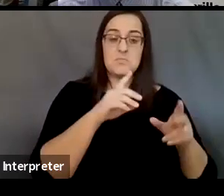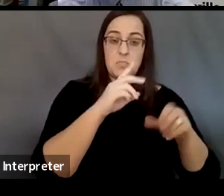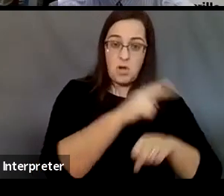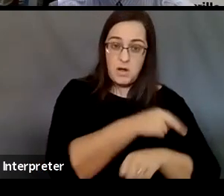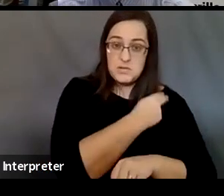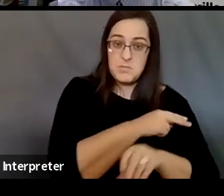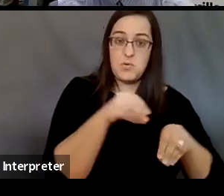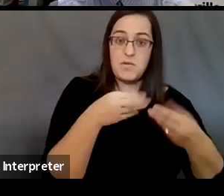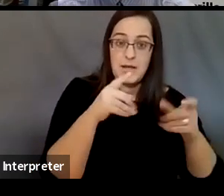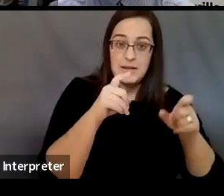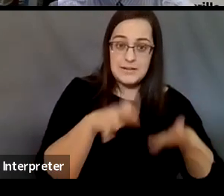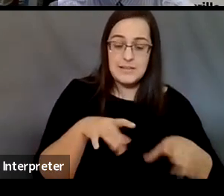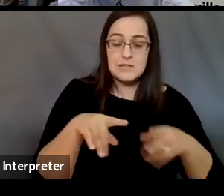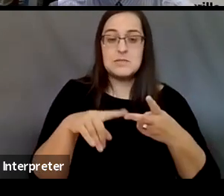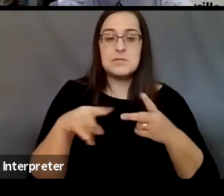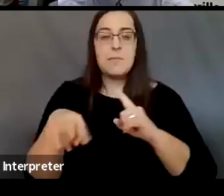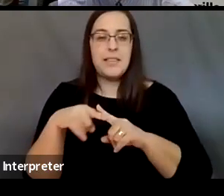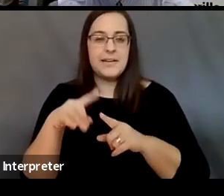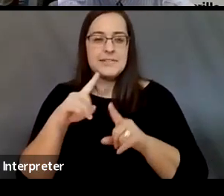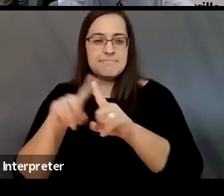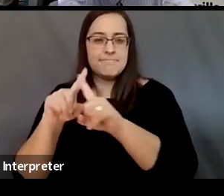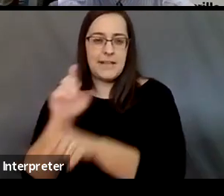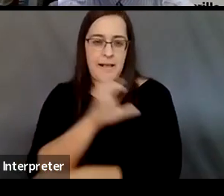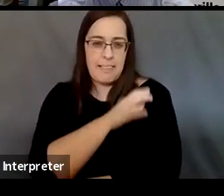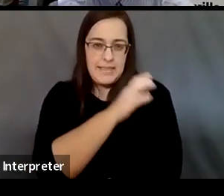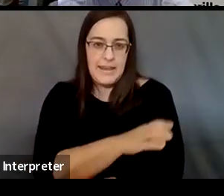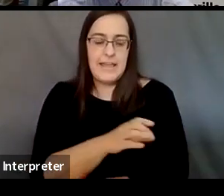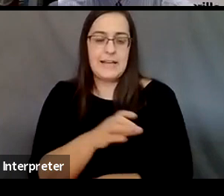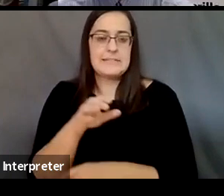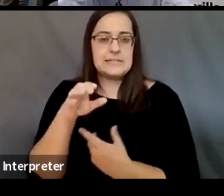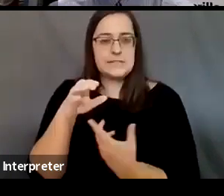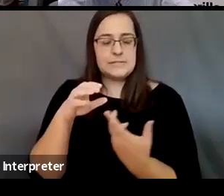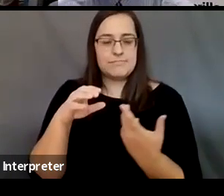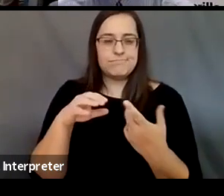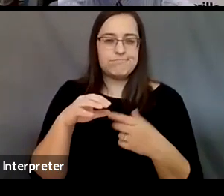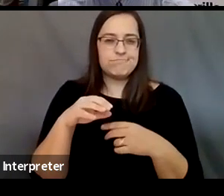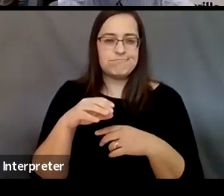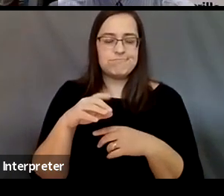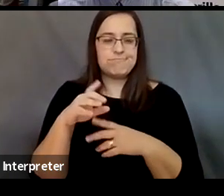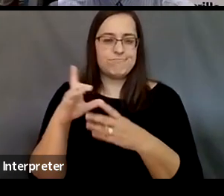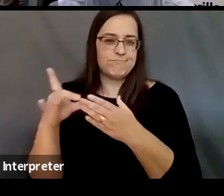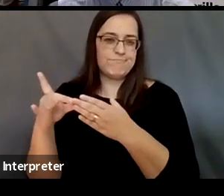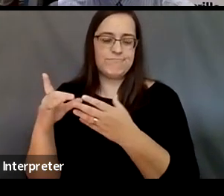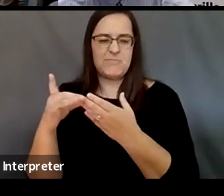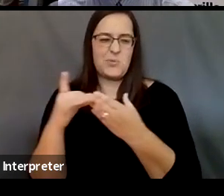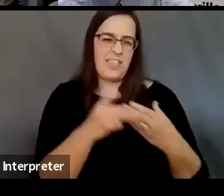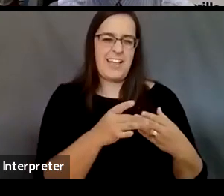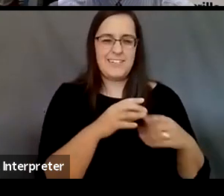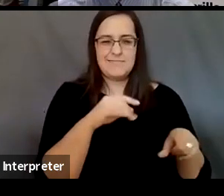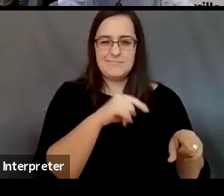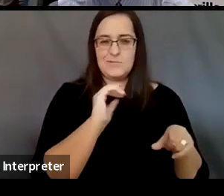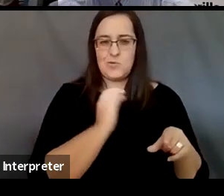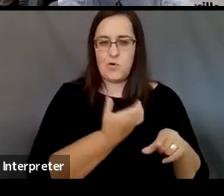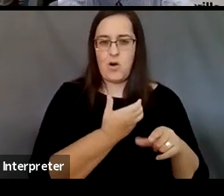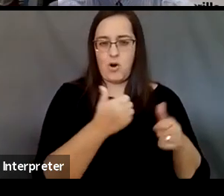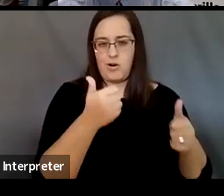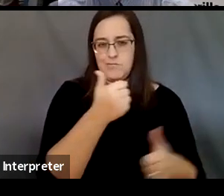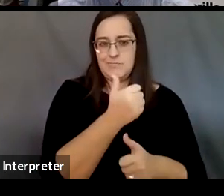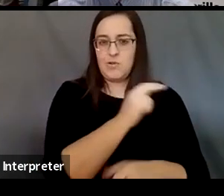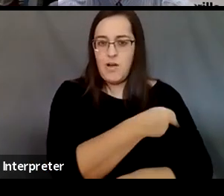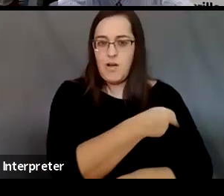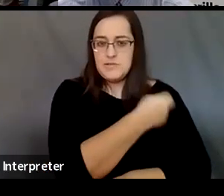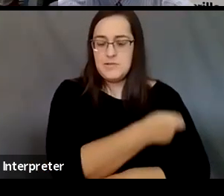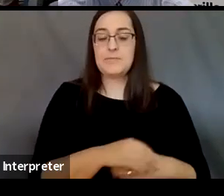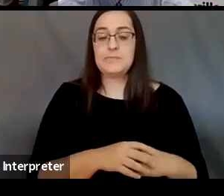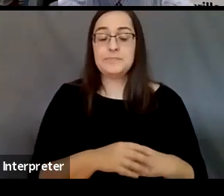our ambulatory sites that funnel back up to the hospital as far as that testing is concerned. We are looking at